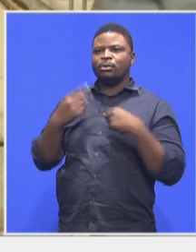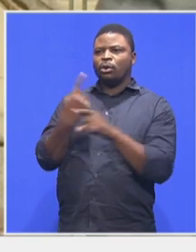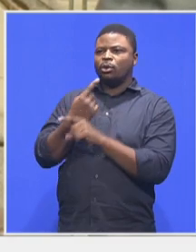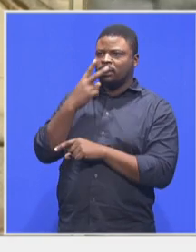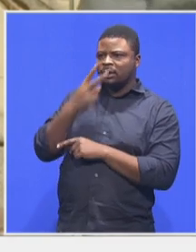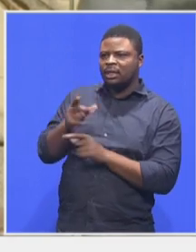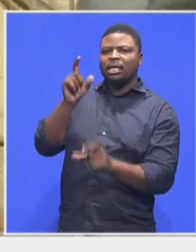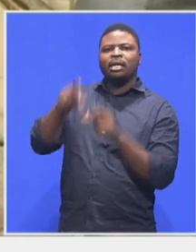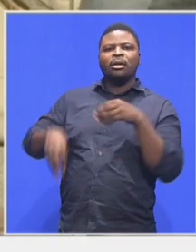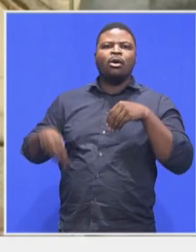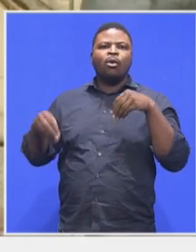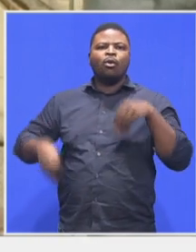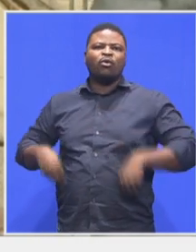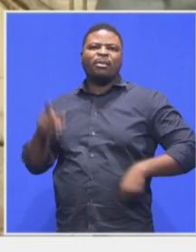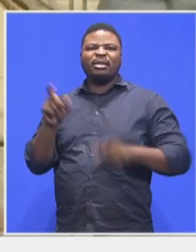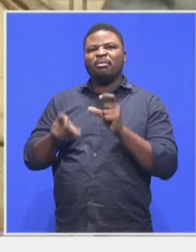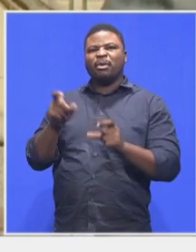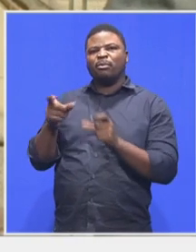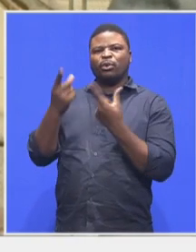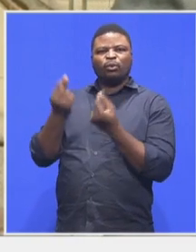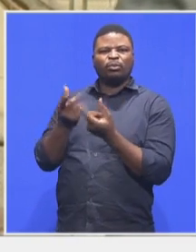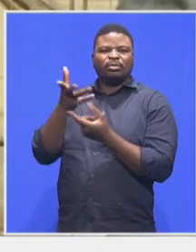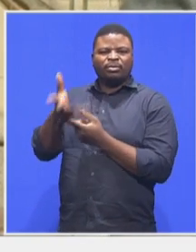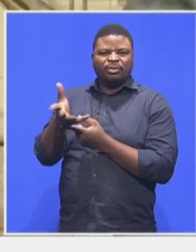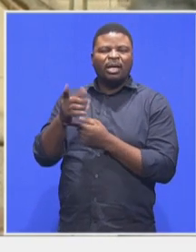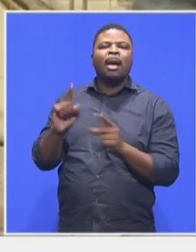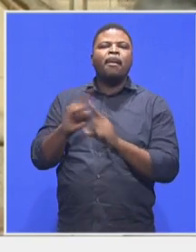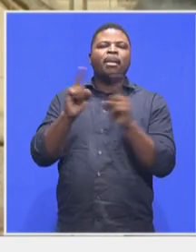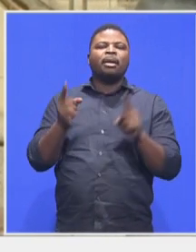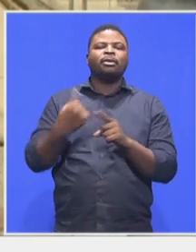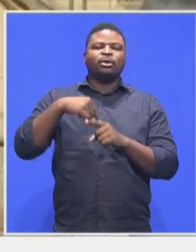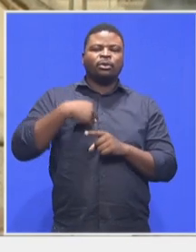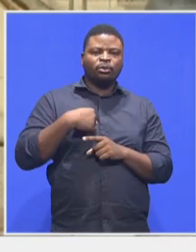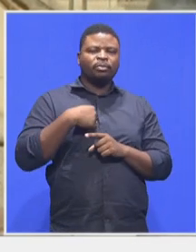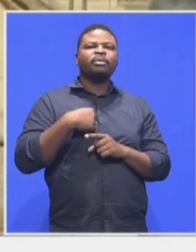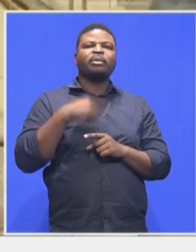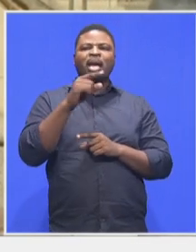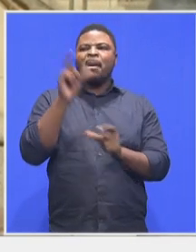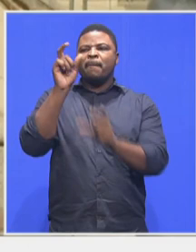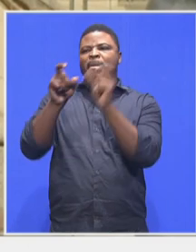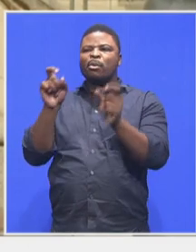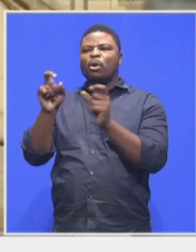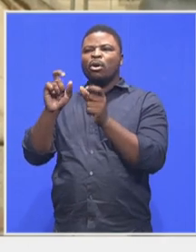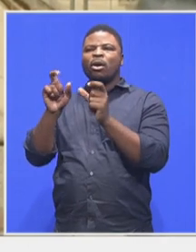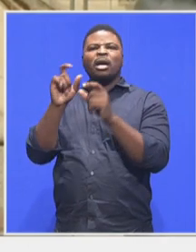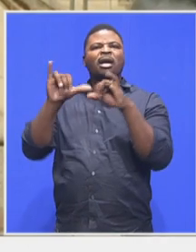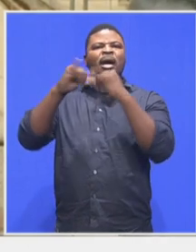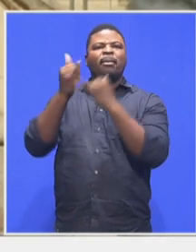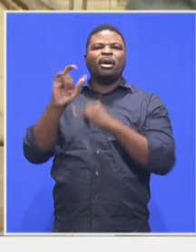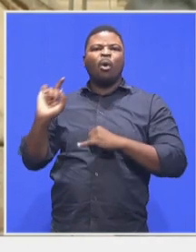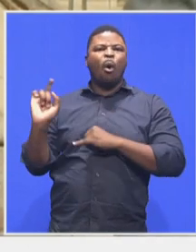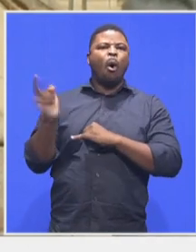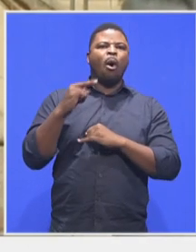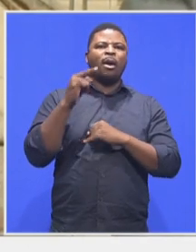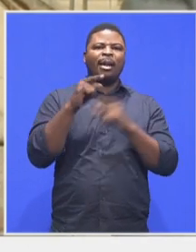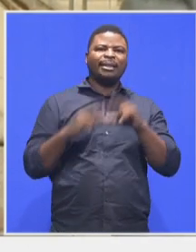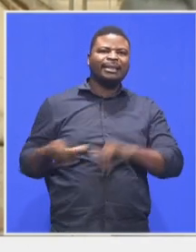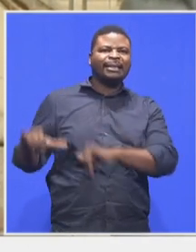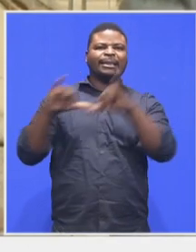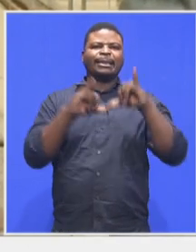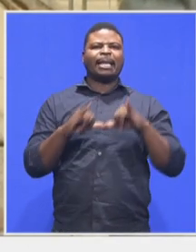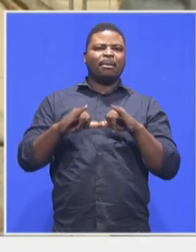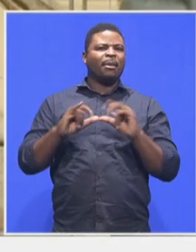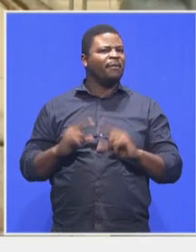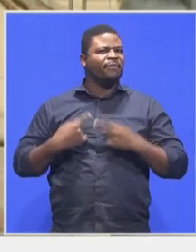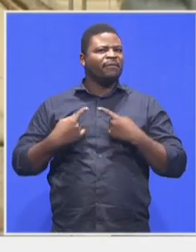individuals, but we shouldn't paint with everybody with a brush of corruption. We can't stop doing things because we are saying,